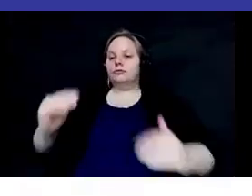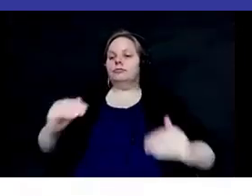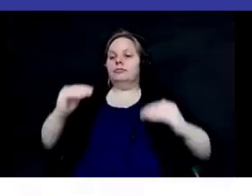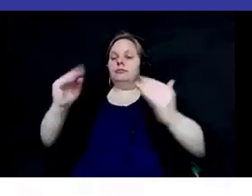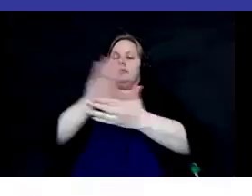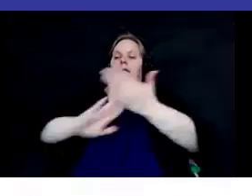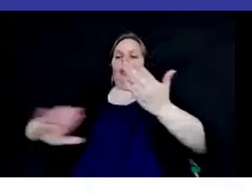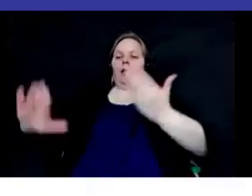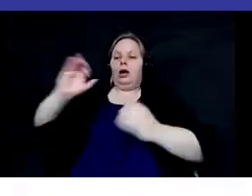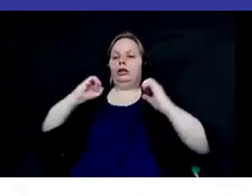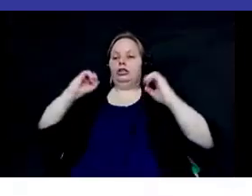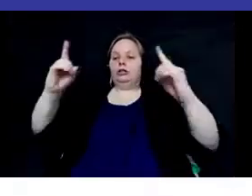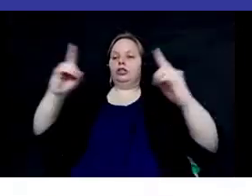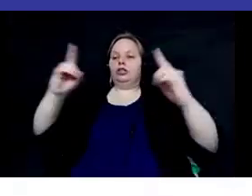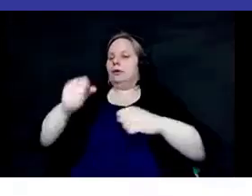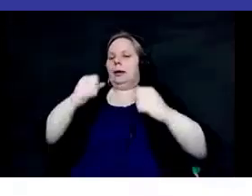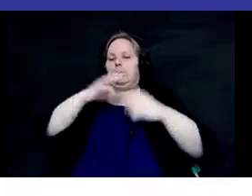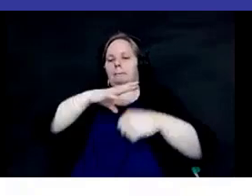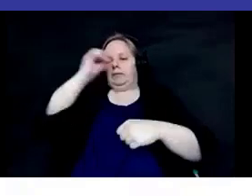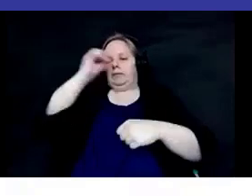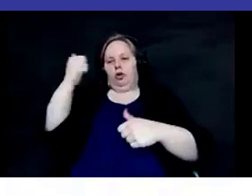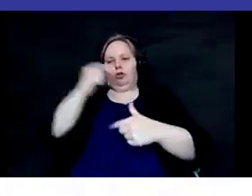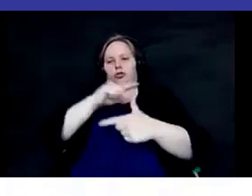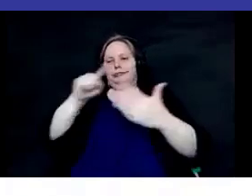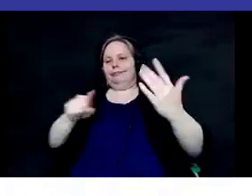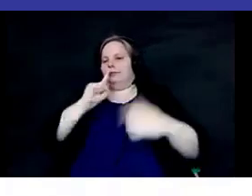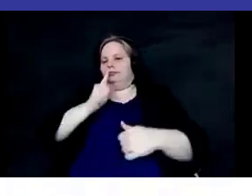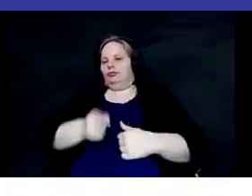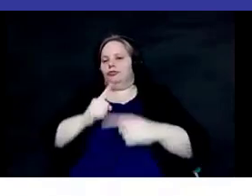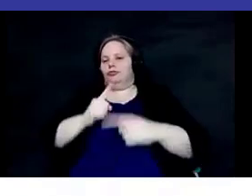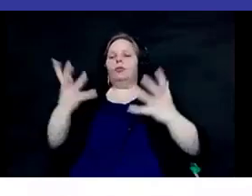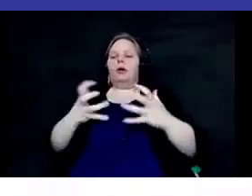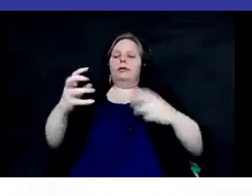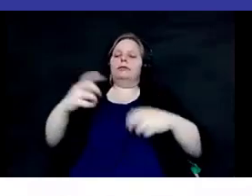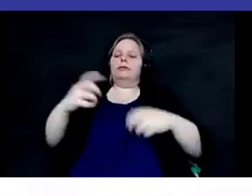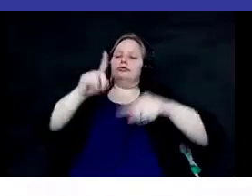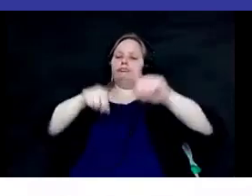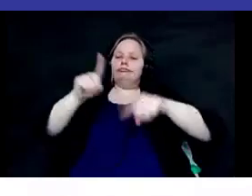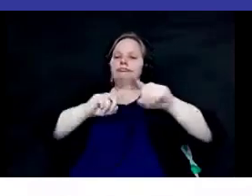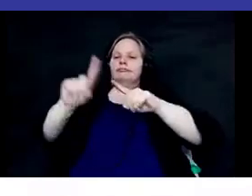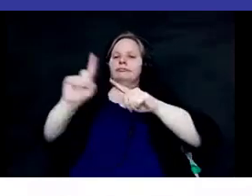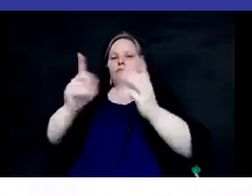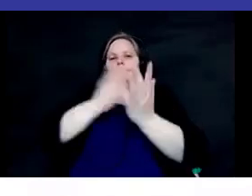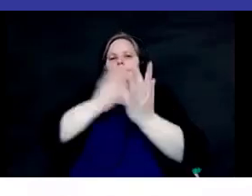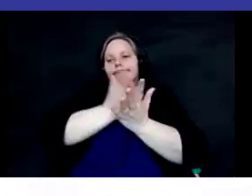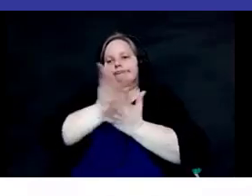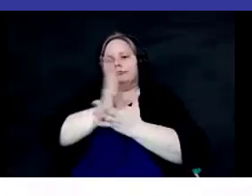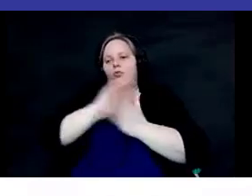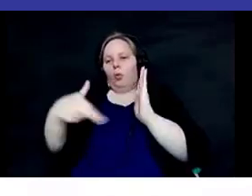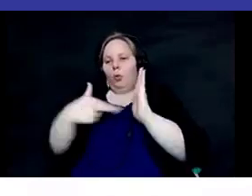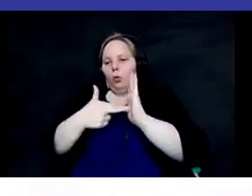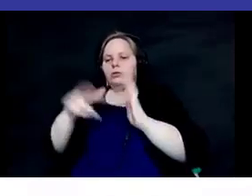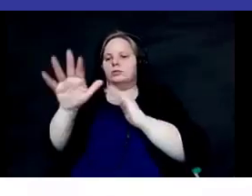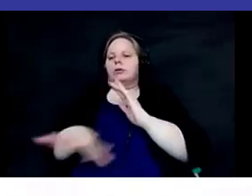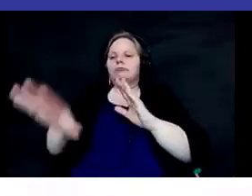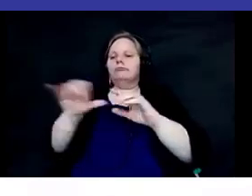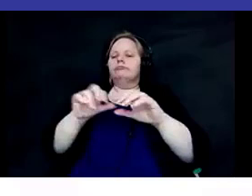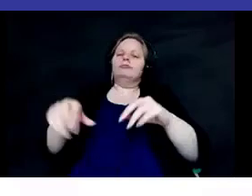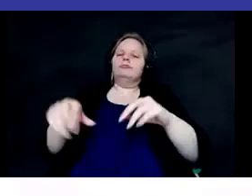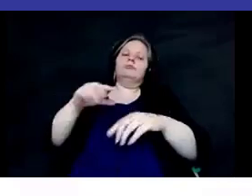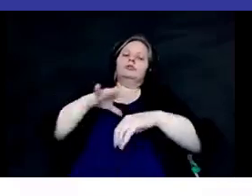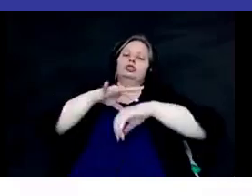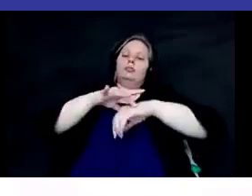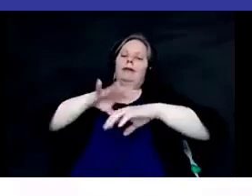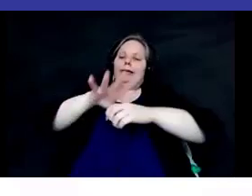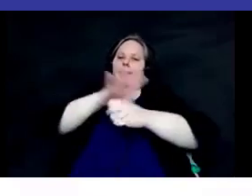missing other groups, but we really wanted a cross-section of roles. We had a geographically and racially diverse